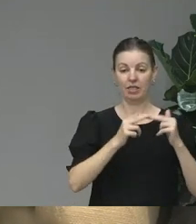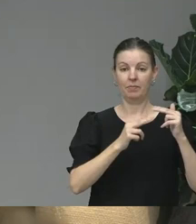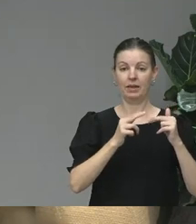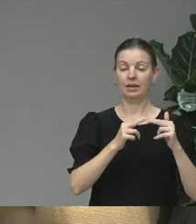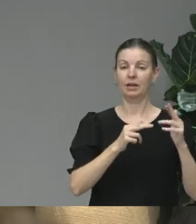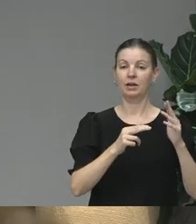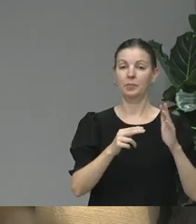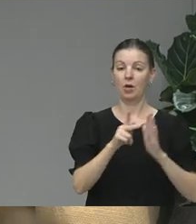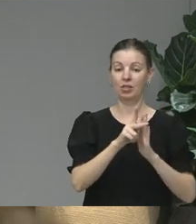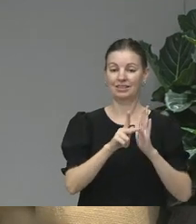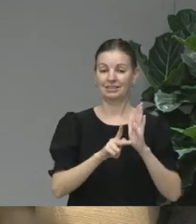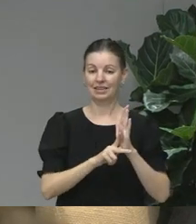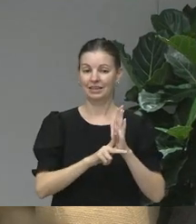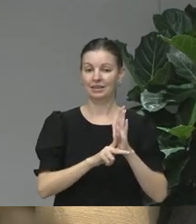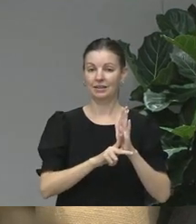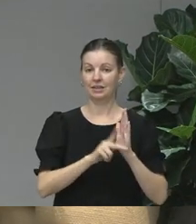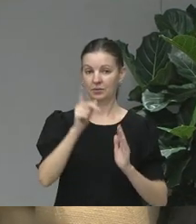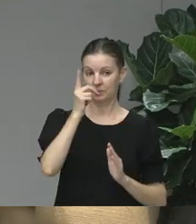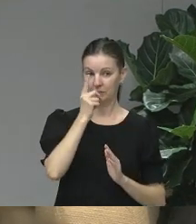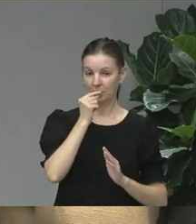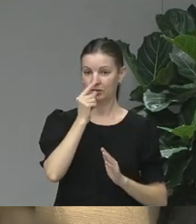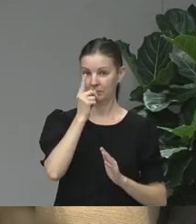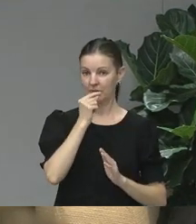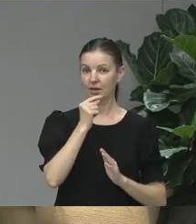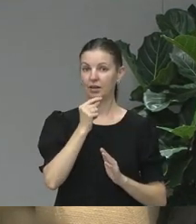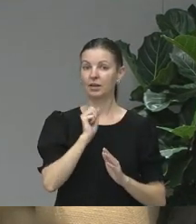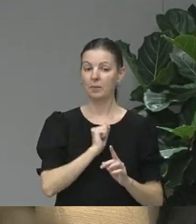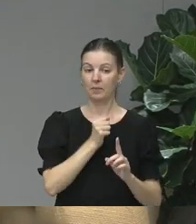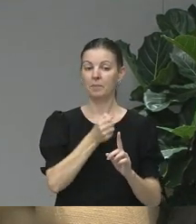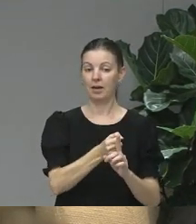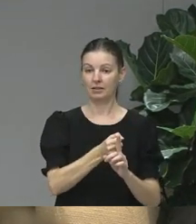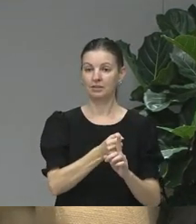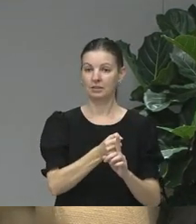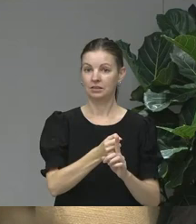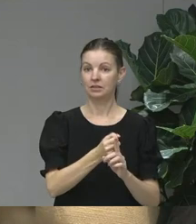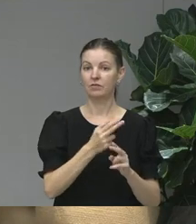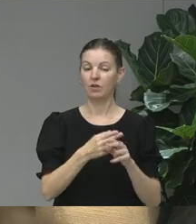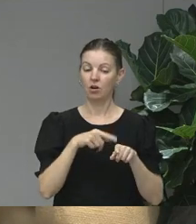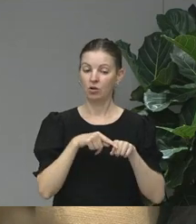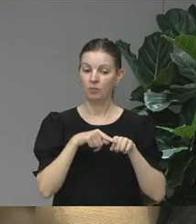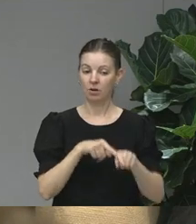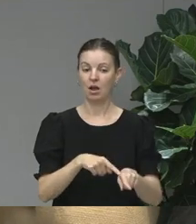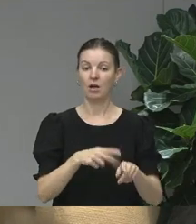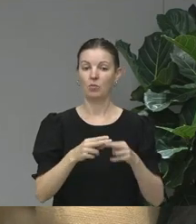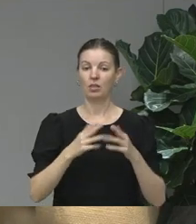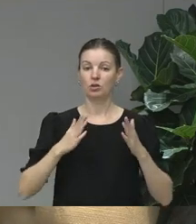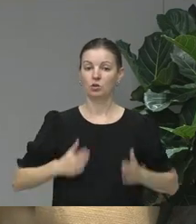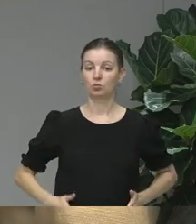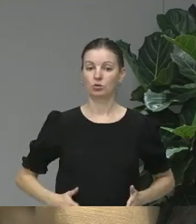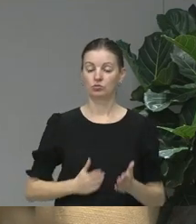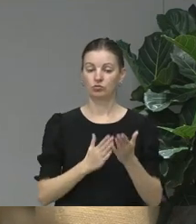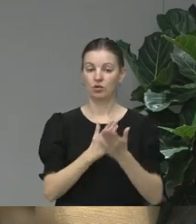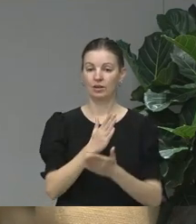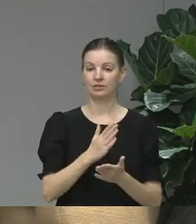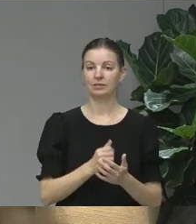the real traction in terms of human rights compliant initiatives. So it shifts the